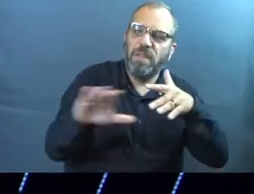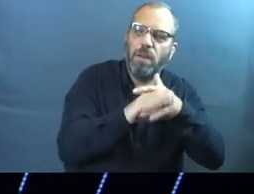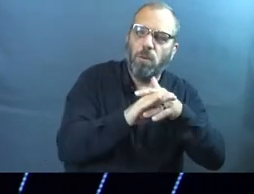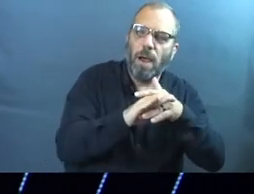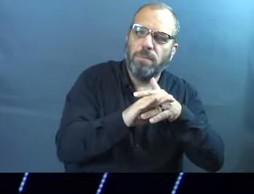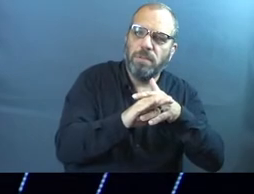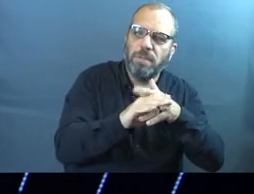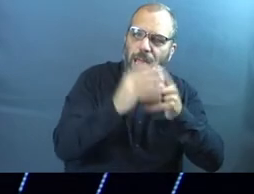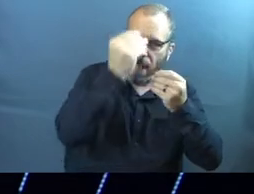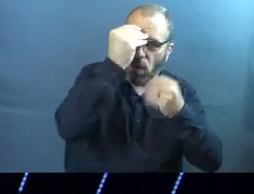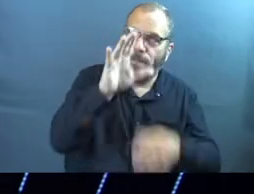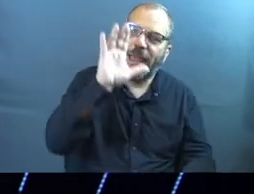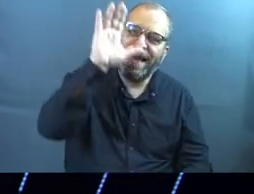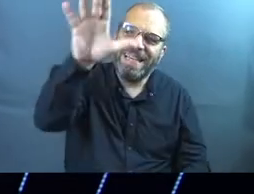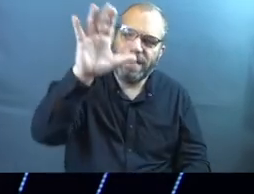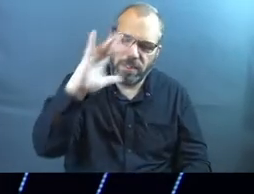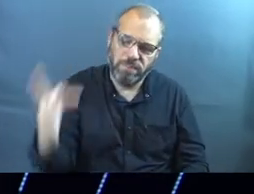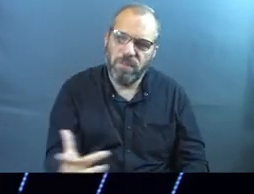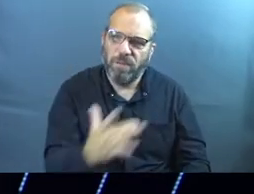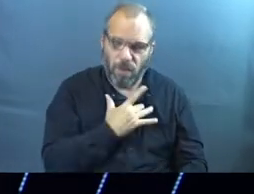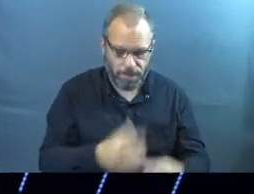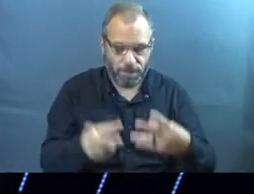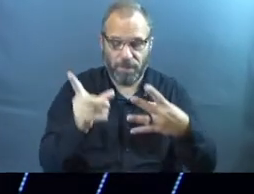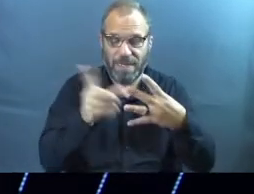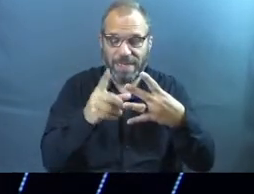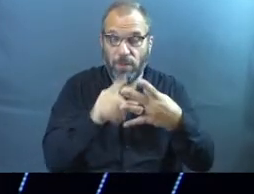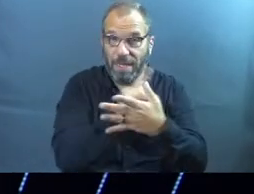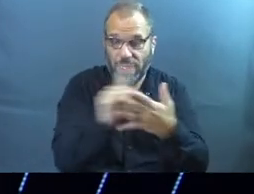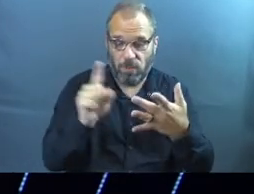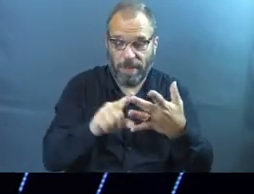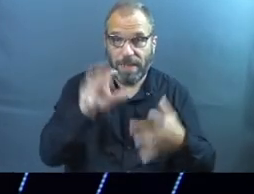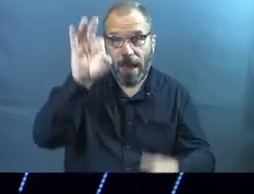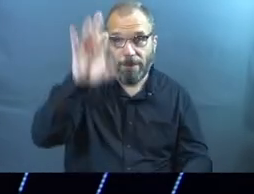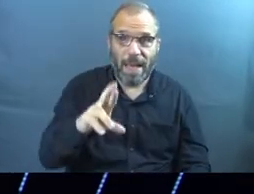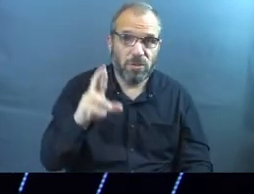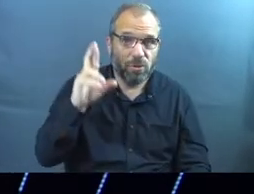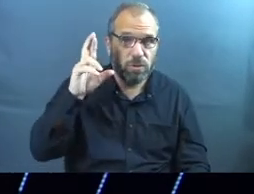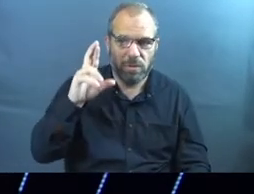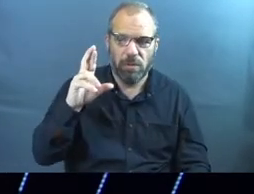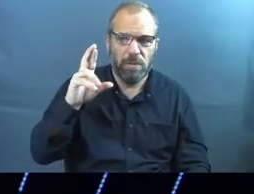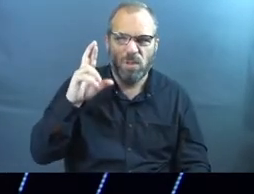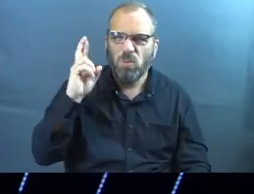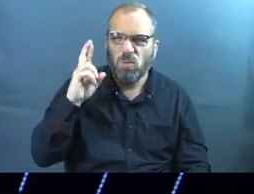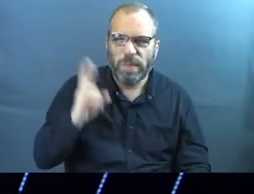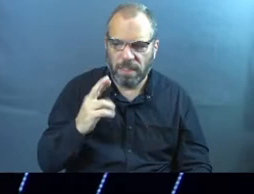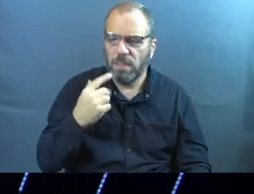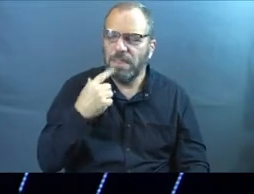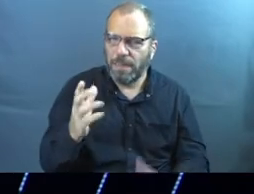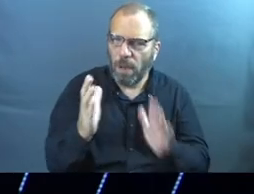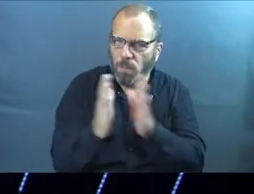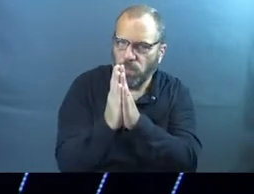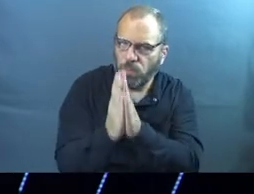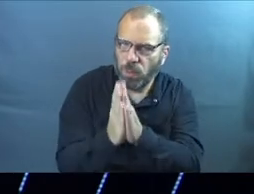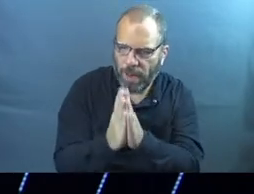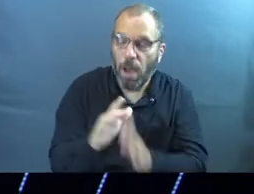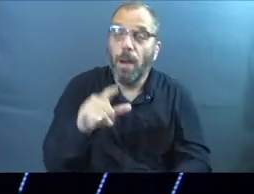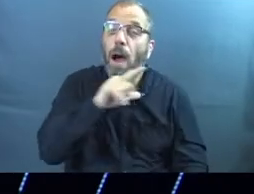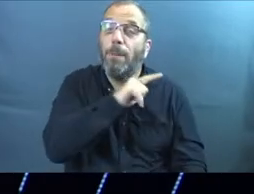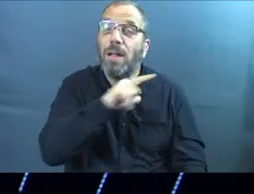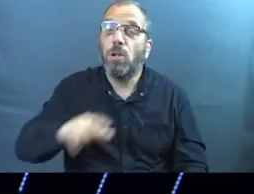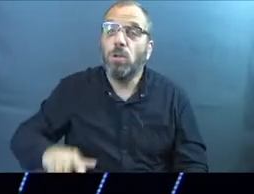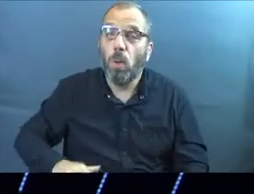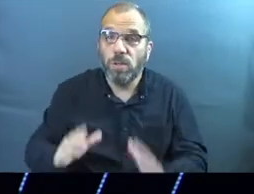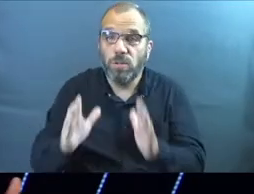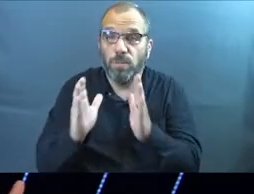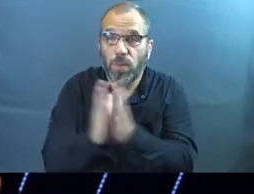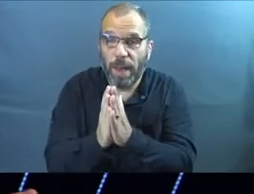his voice whenever he comes in and speaks to you. Second week, last week, Pastor Ricky talked about prayer and even the Lord's Prayer and how we come and we speak